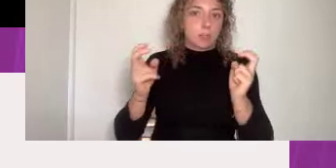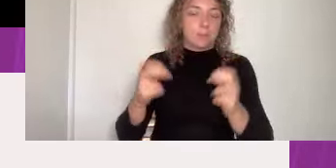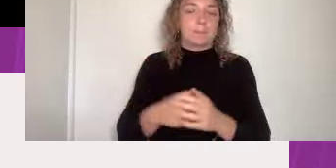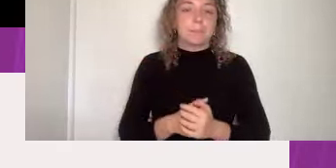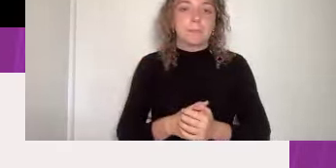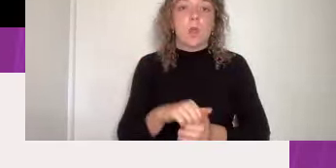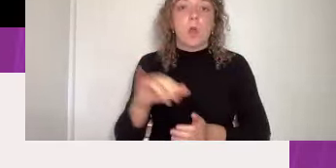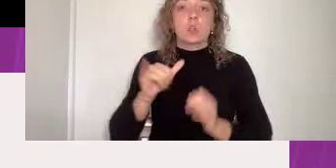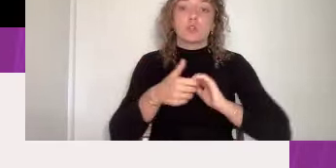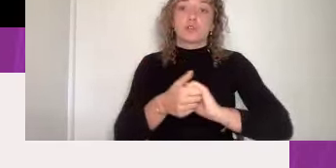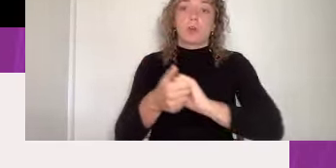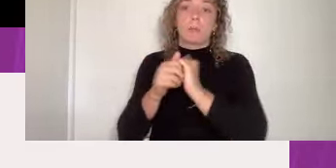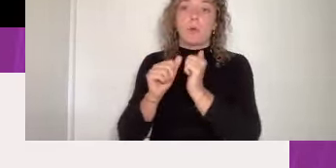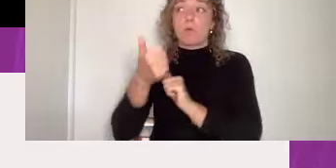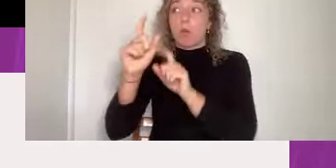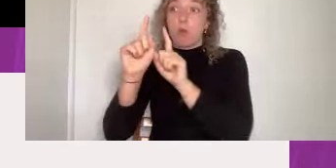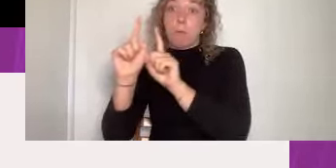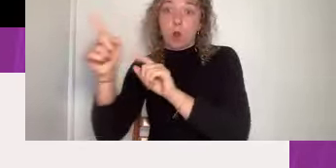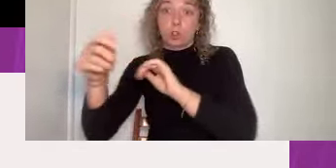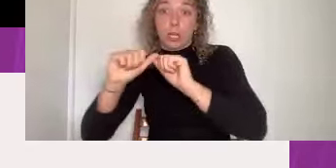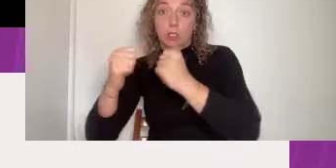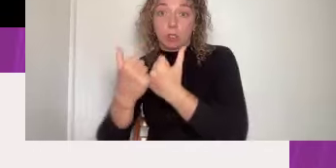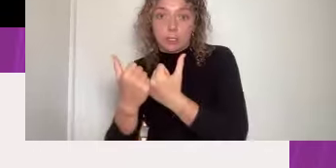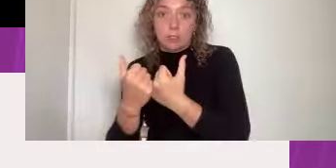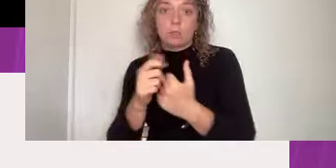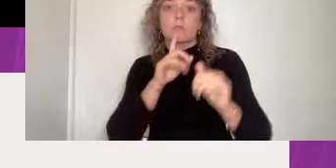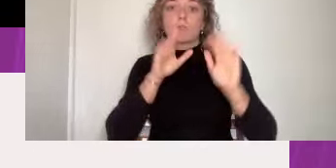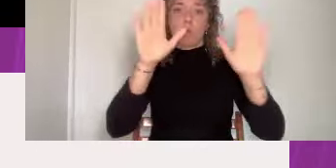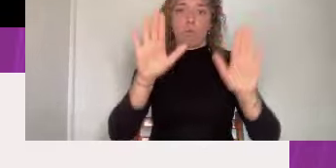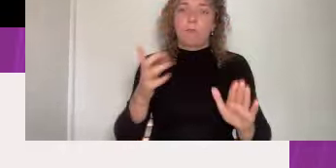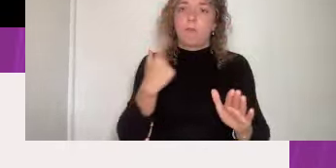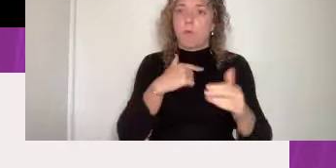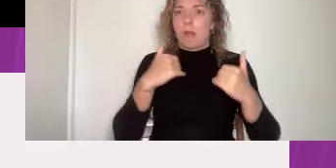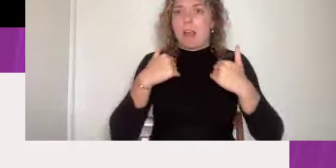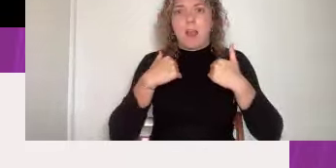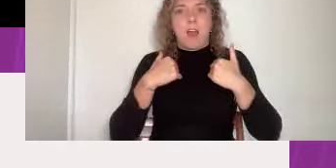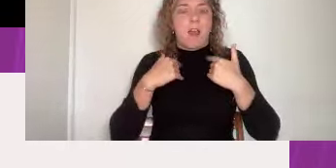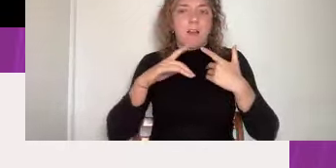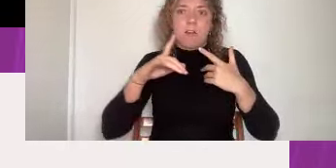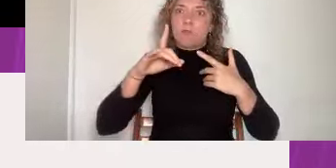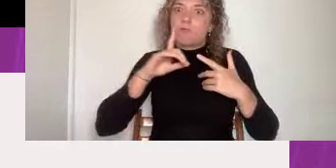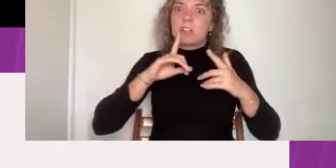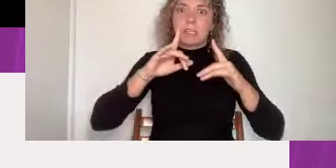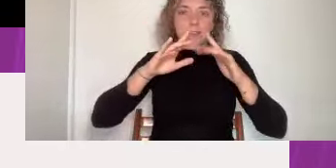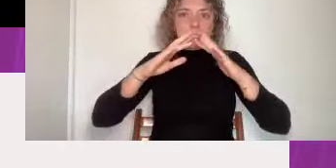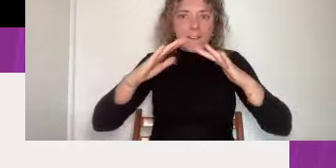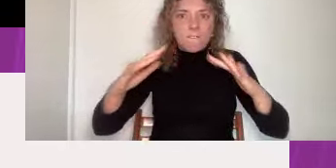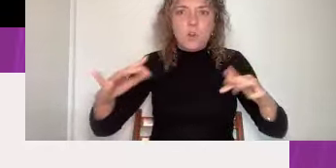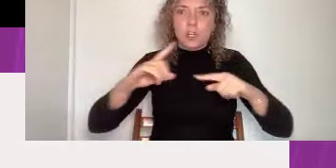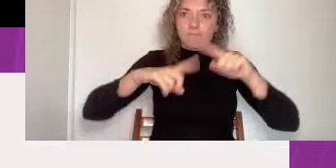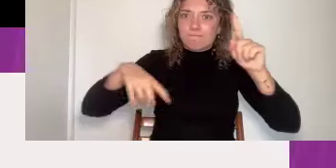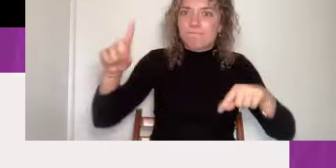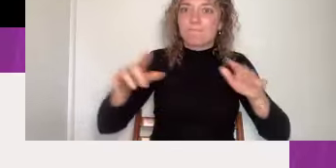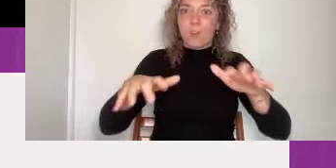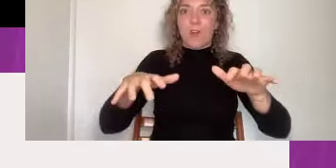Also, collaborating with other partner agencies. It's wonderful that we have such a robust and diverse audience with us